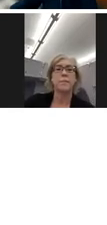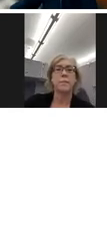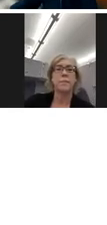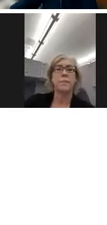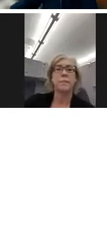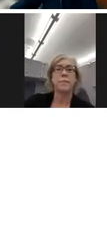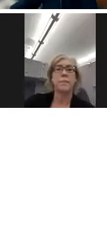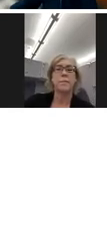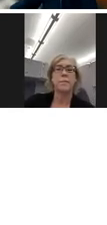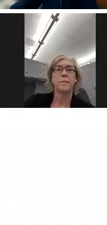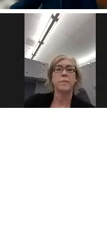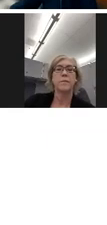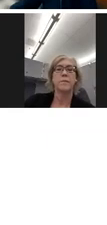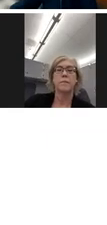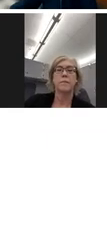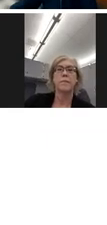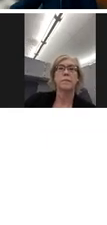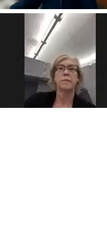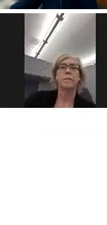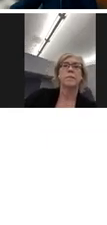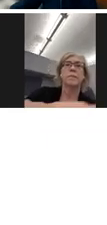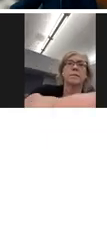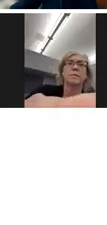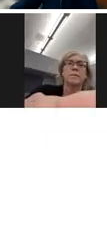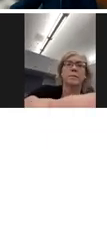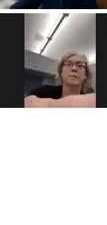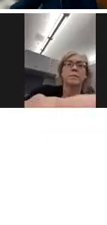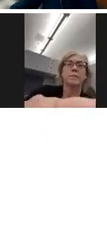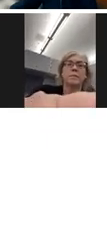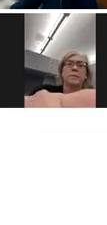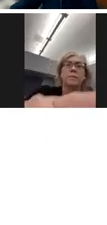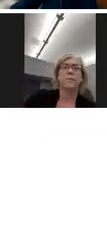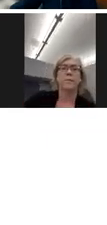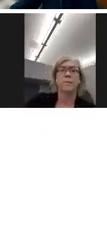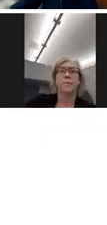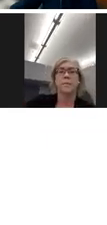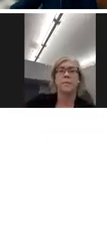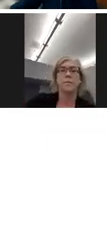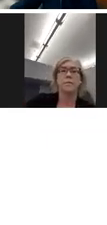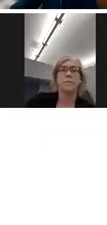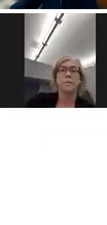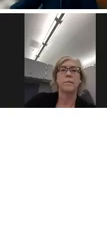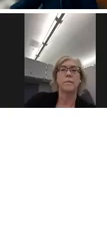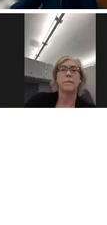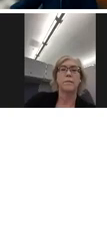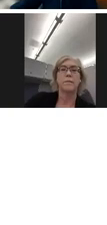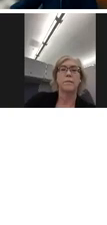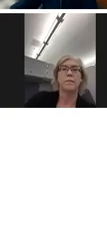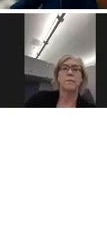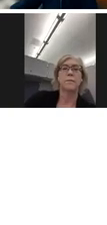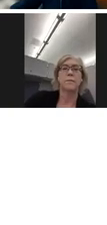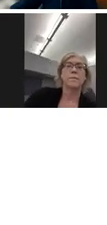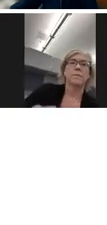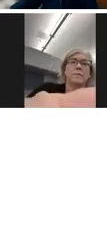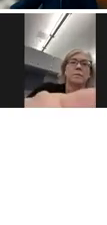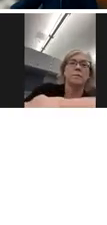oversee, and I'd be more than happy to assist in connecting you to our wonderful service providers throughout the county that we have funded